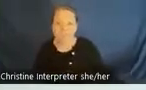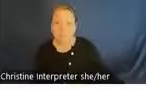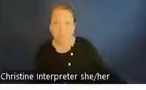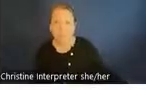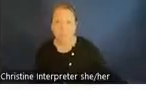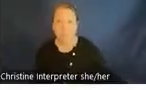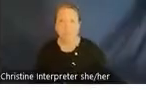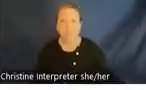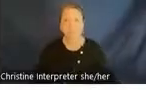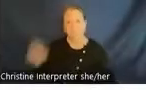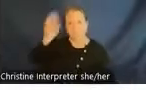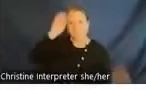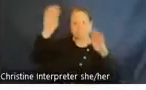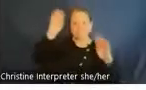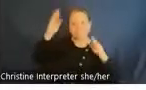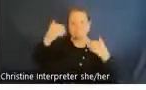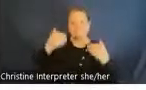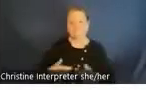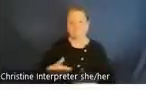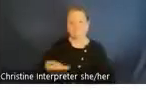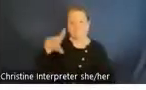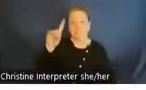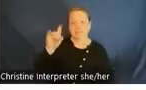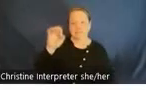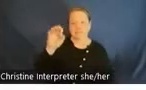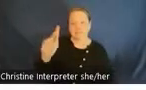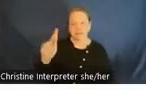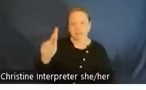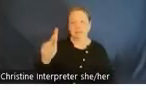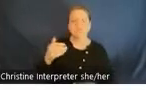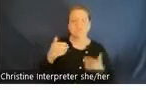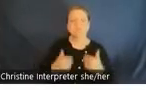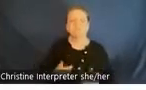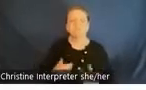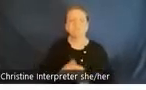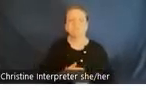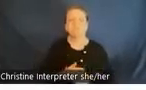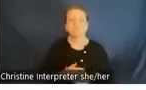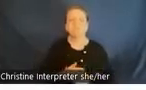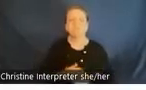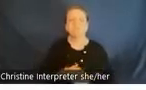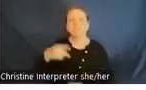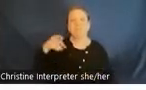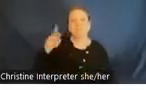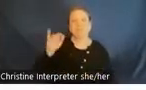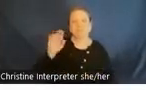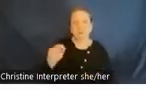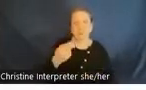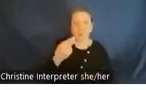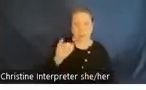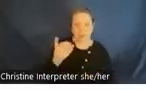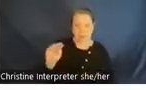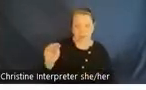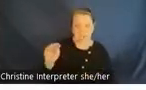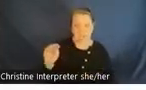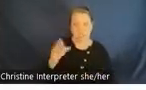Hello, everyone. My name's Derek Malbroux. My pronouns are him and